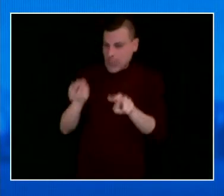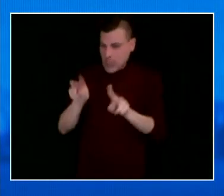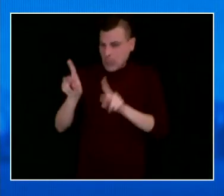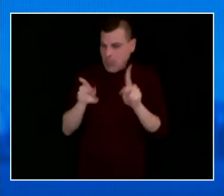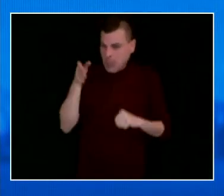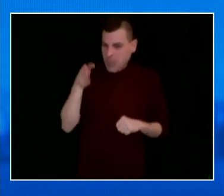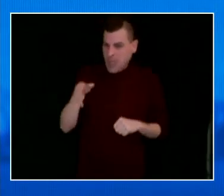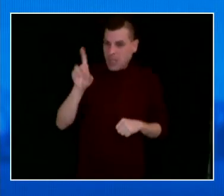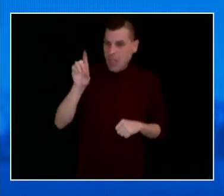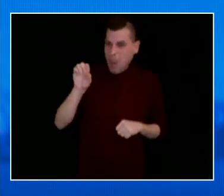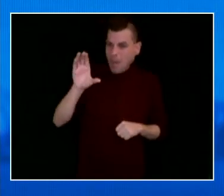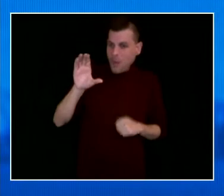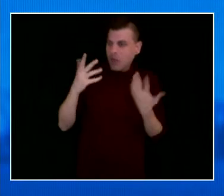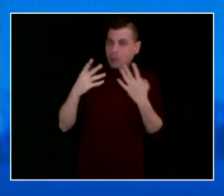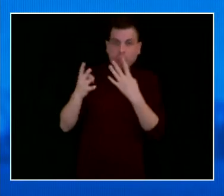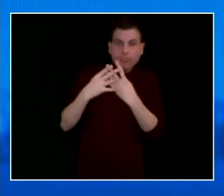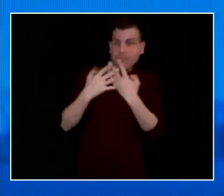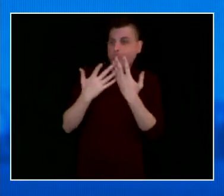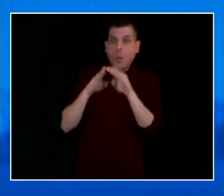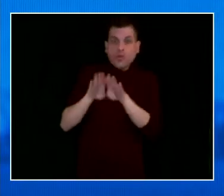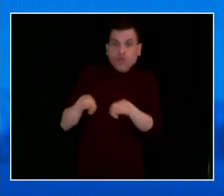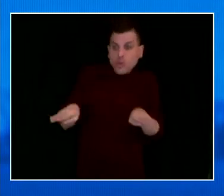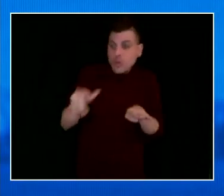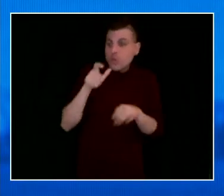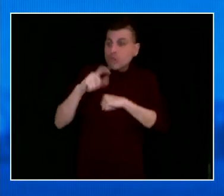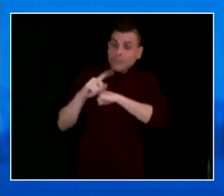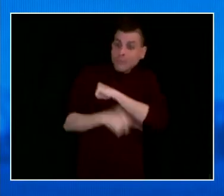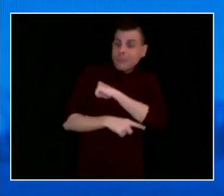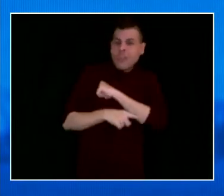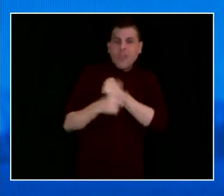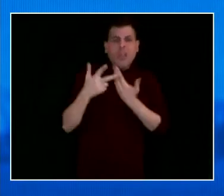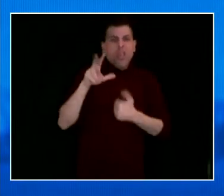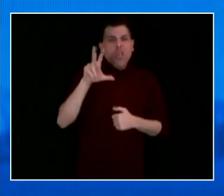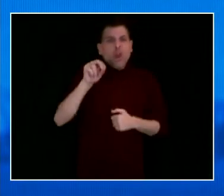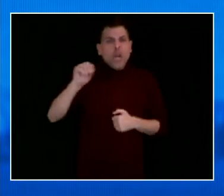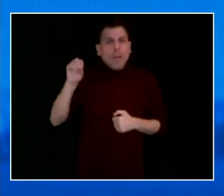disability. Instead of them standing on the stage of being